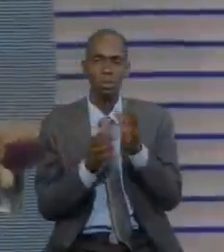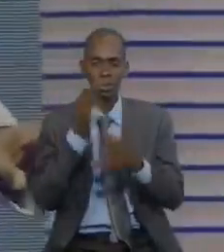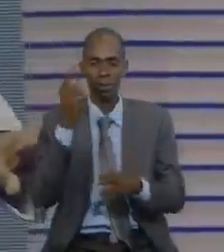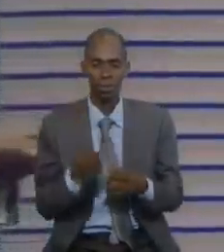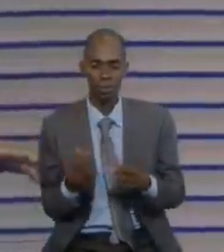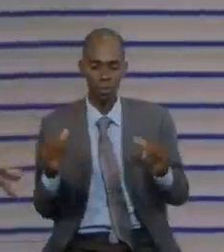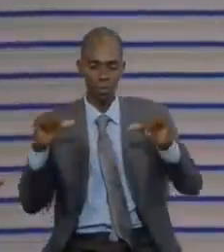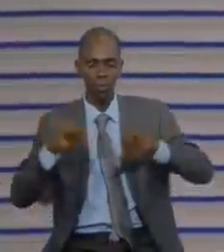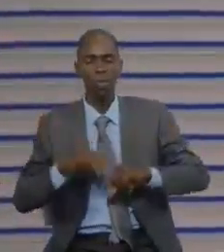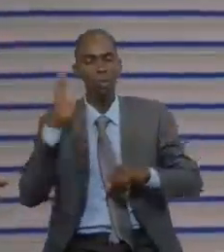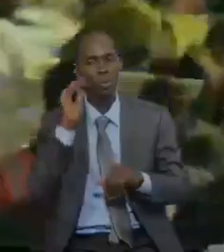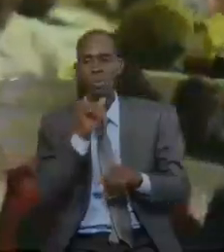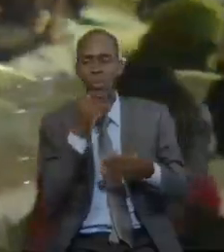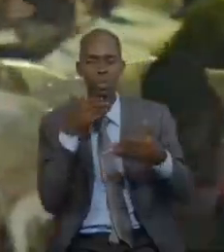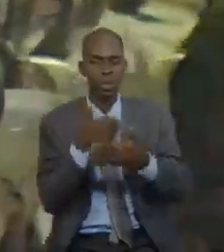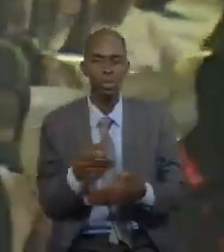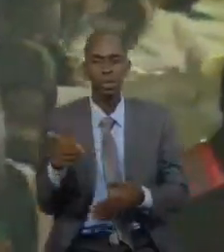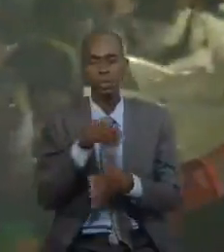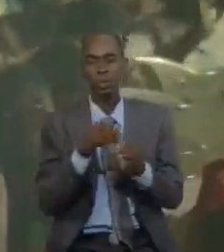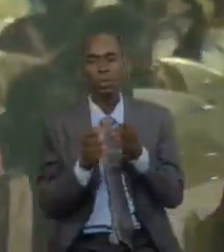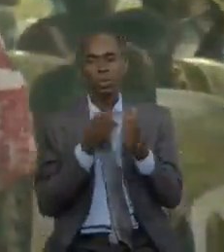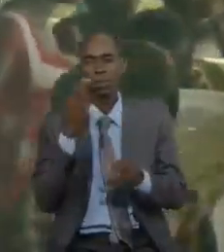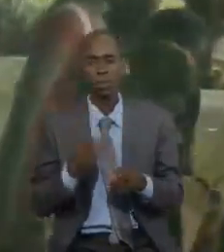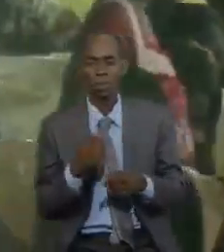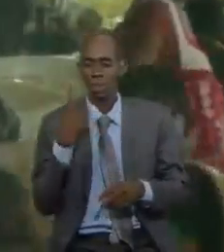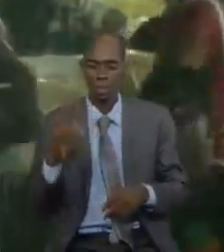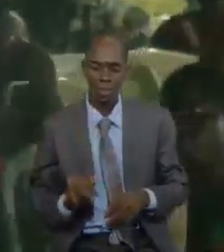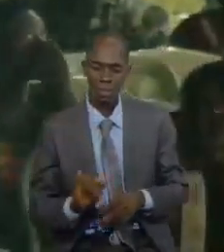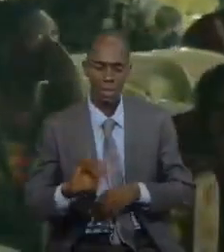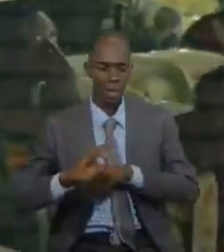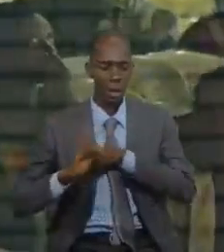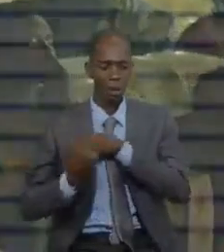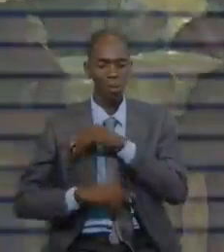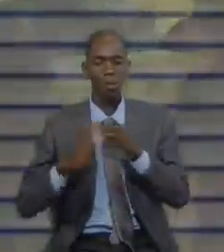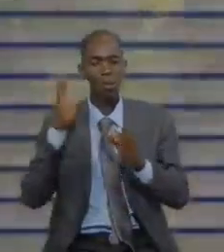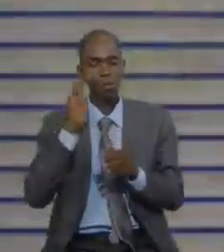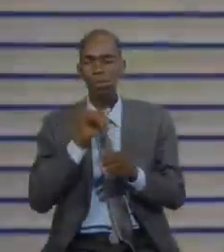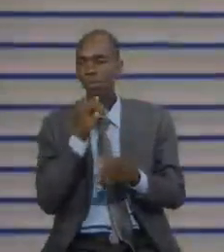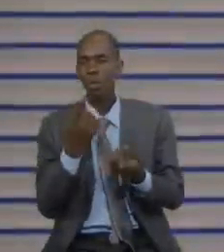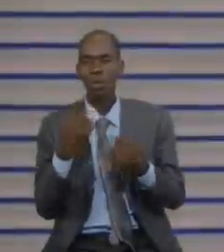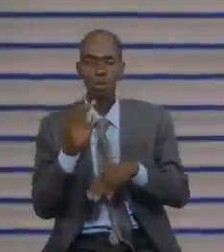Condemnation will pass over you. Eternal punishment will pass over you.